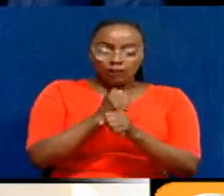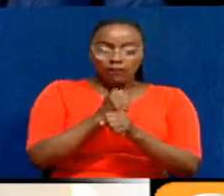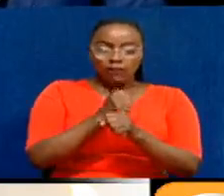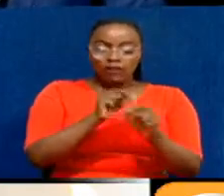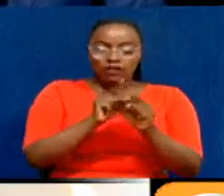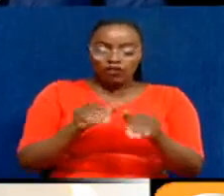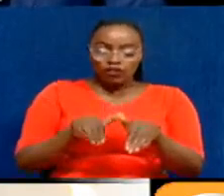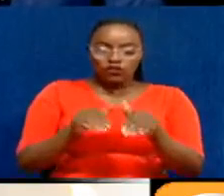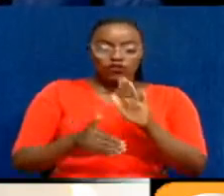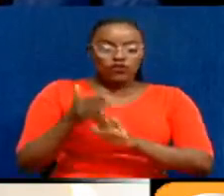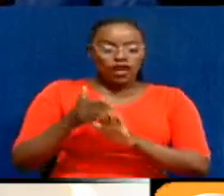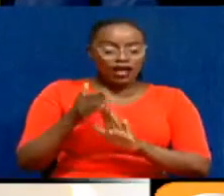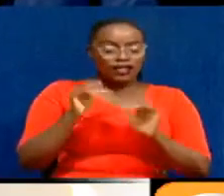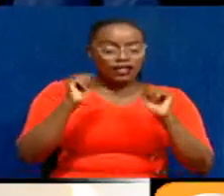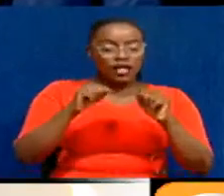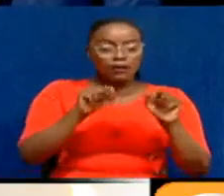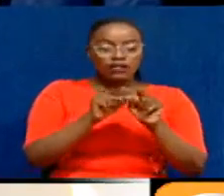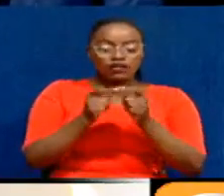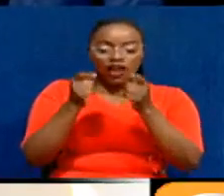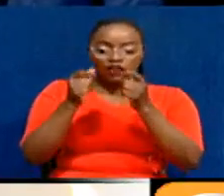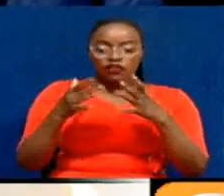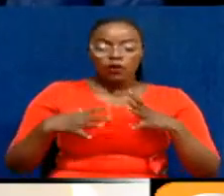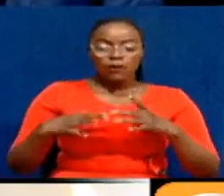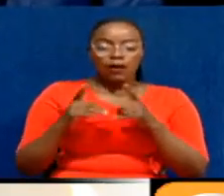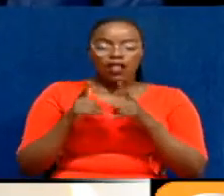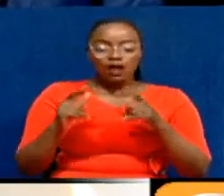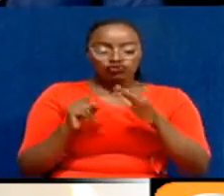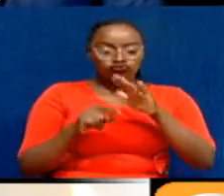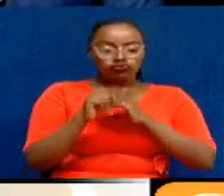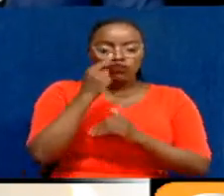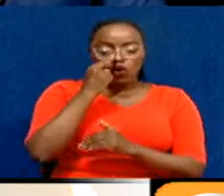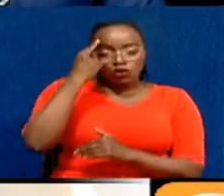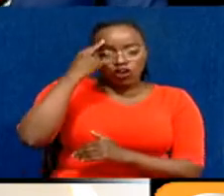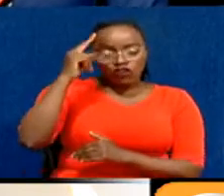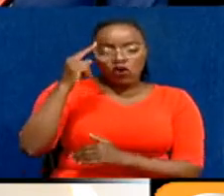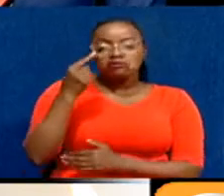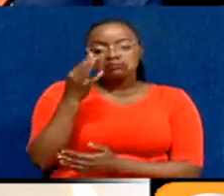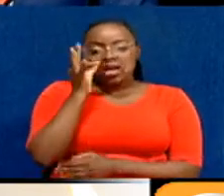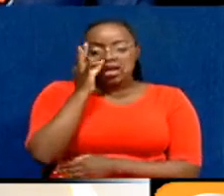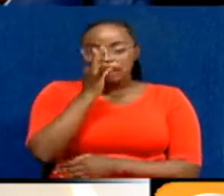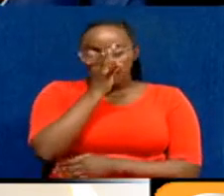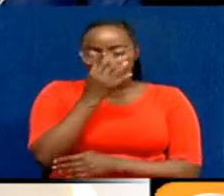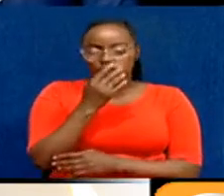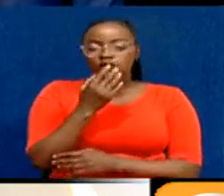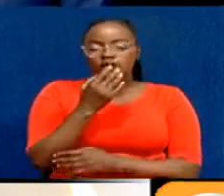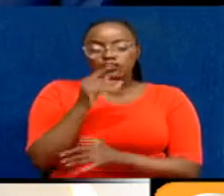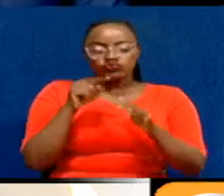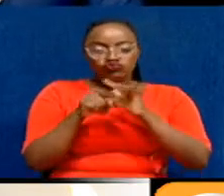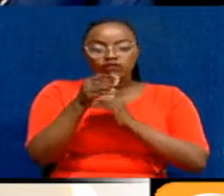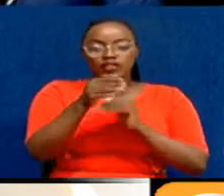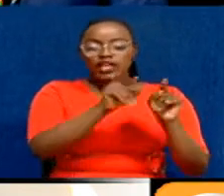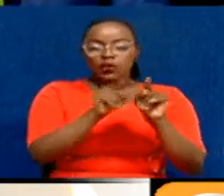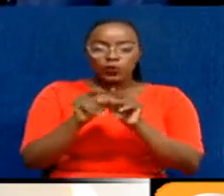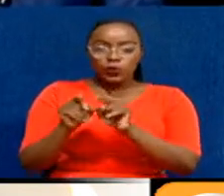as private as possible, and that very few dignitaries will be allowed to the home of the retired president to get there. And of course,